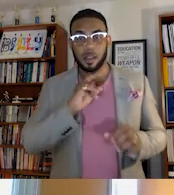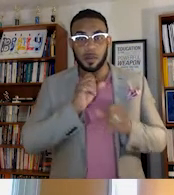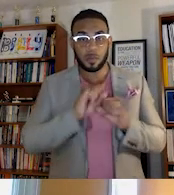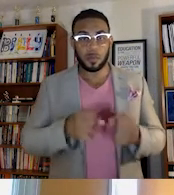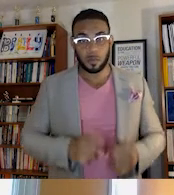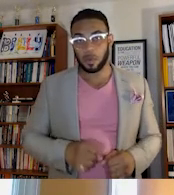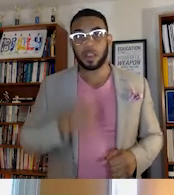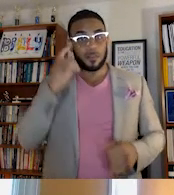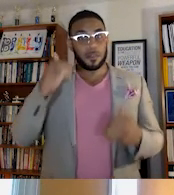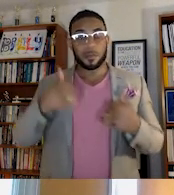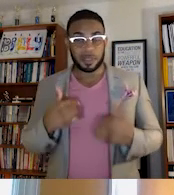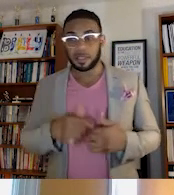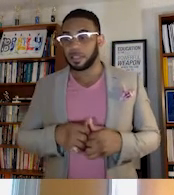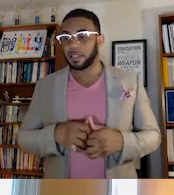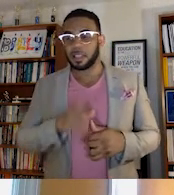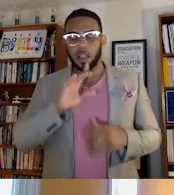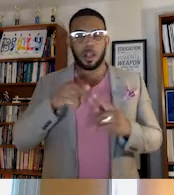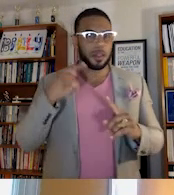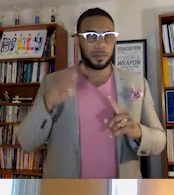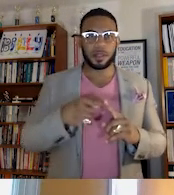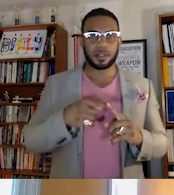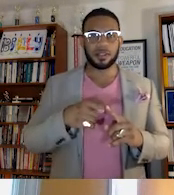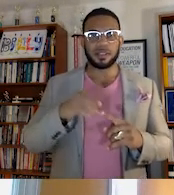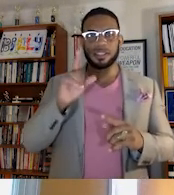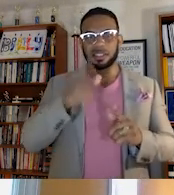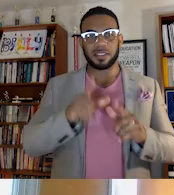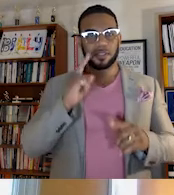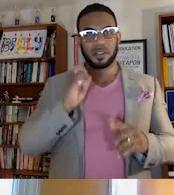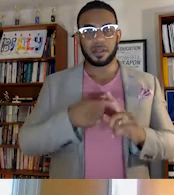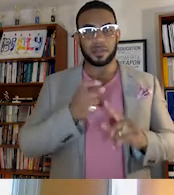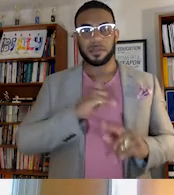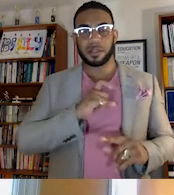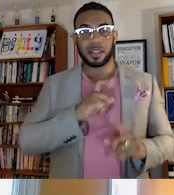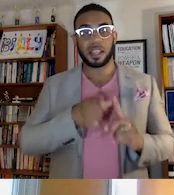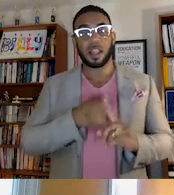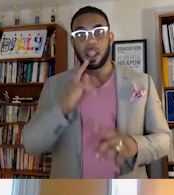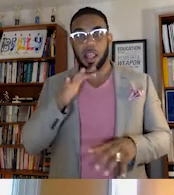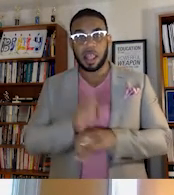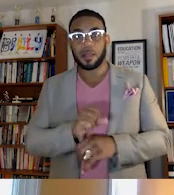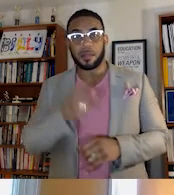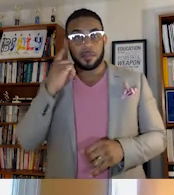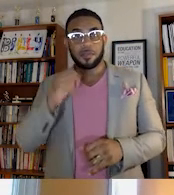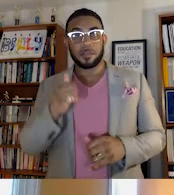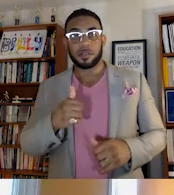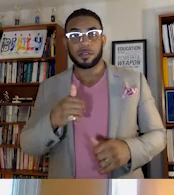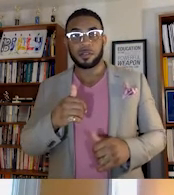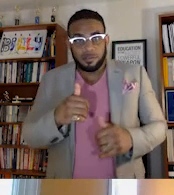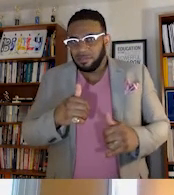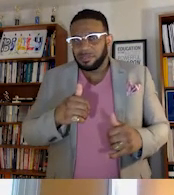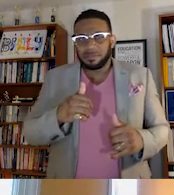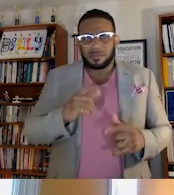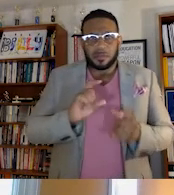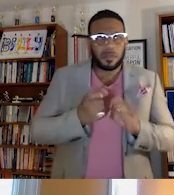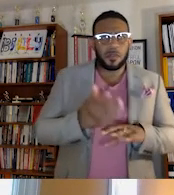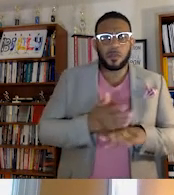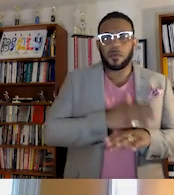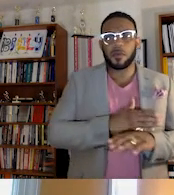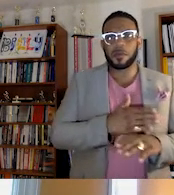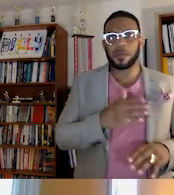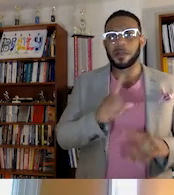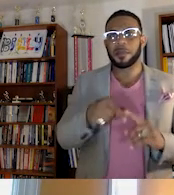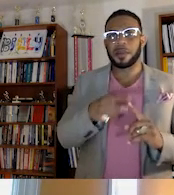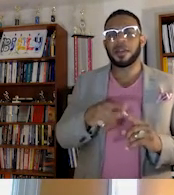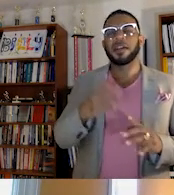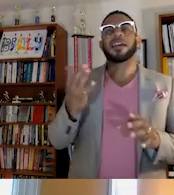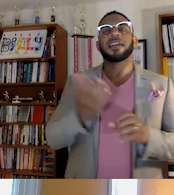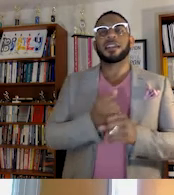broken? And so for me, it's all about the defund the police and the abolition versus reform,